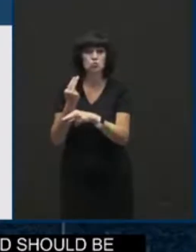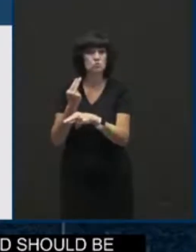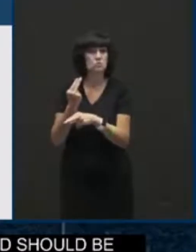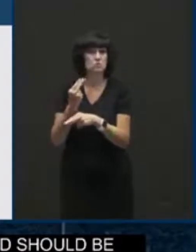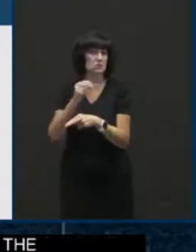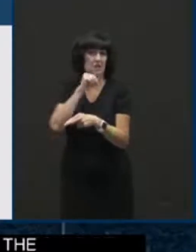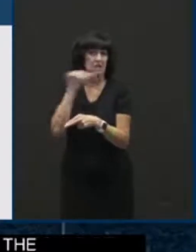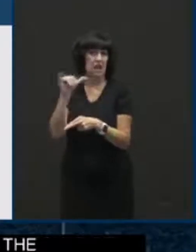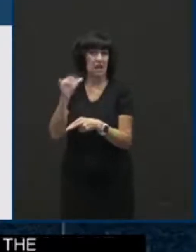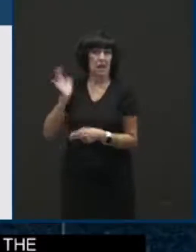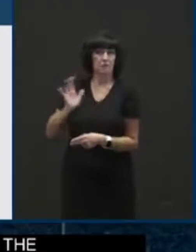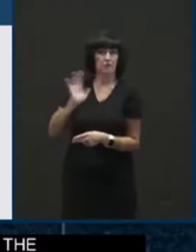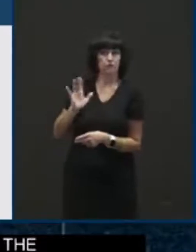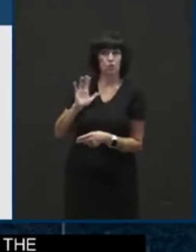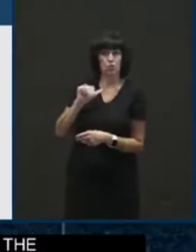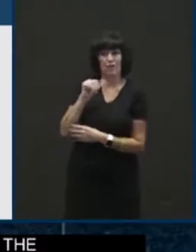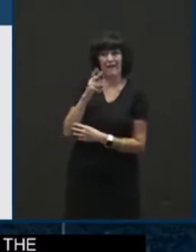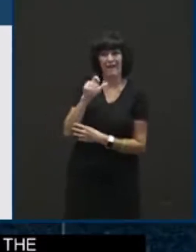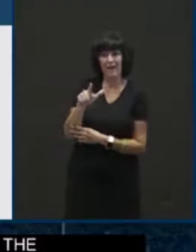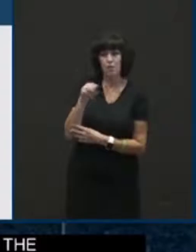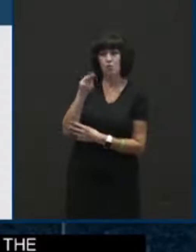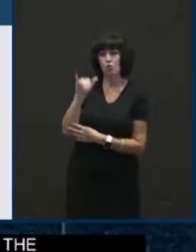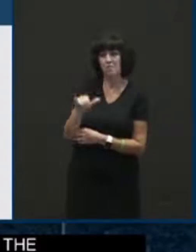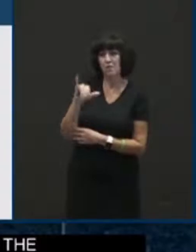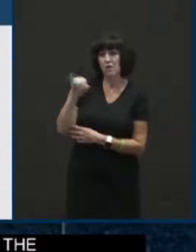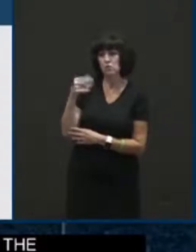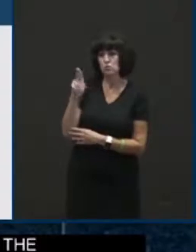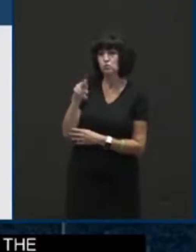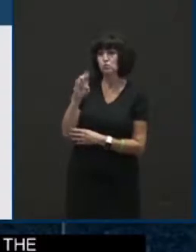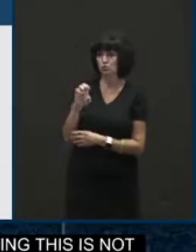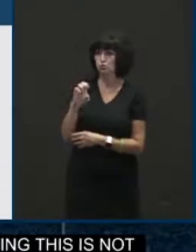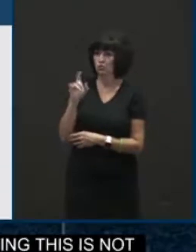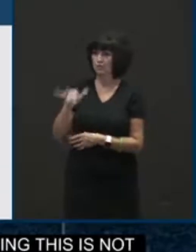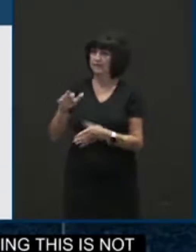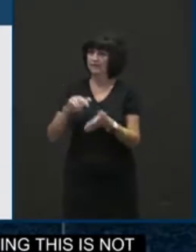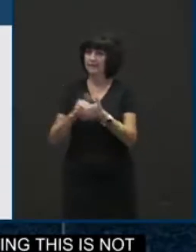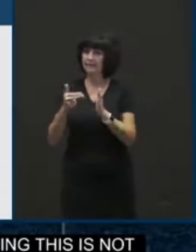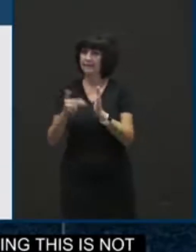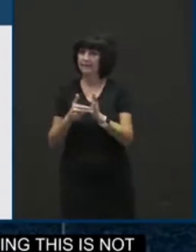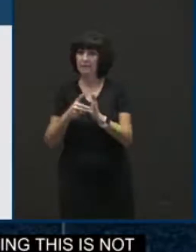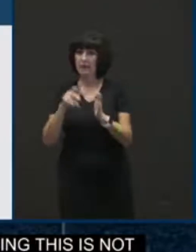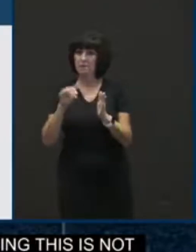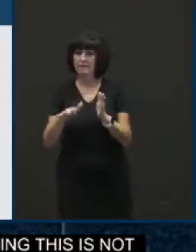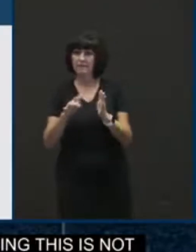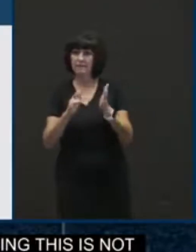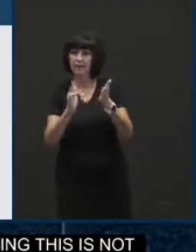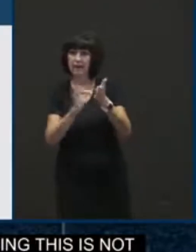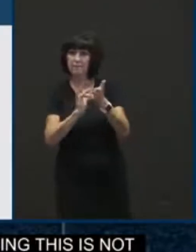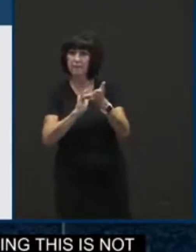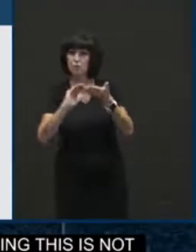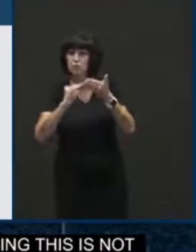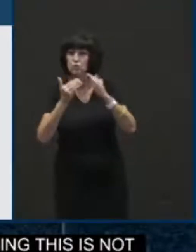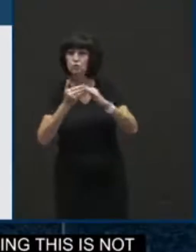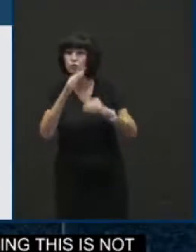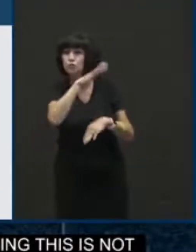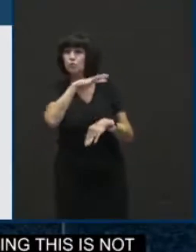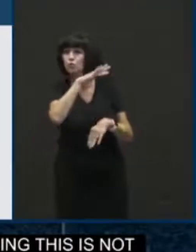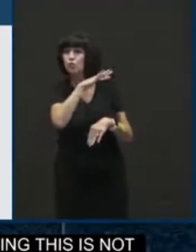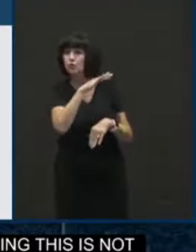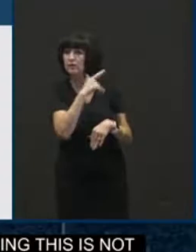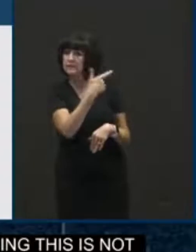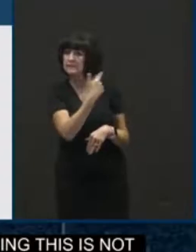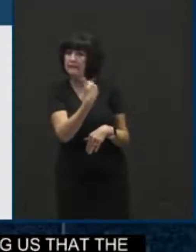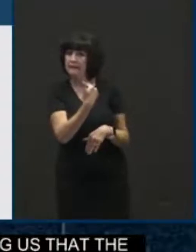in April, May, and June. So that's showing us that the medical community, the first responders and others are having